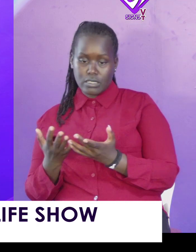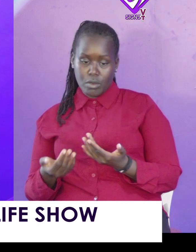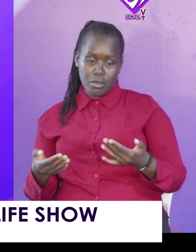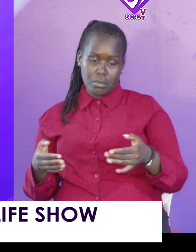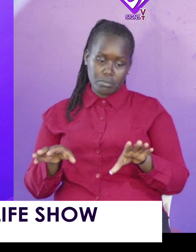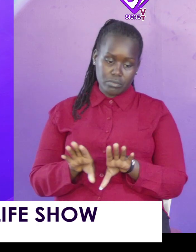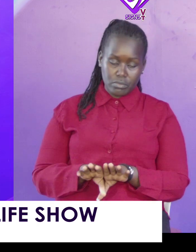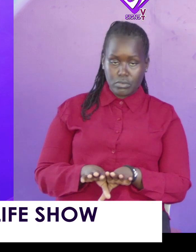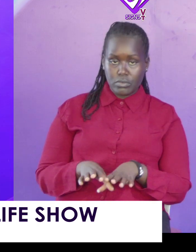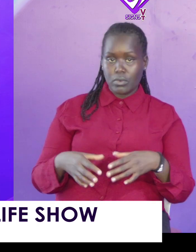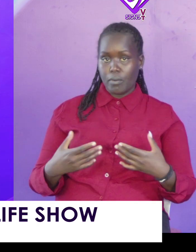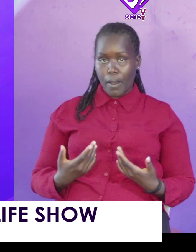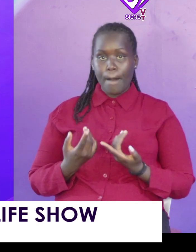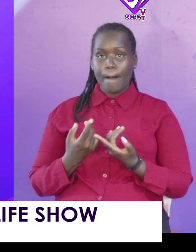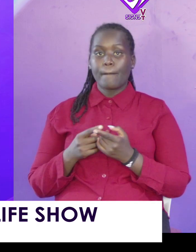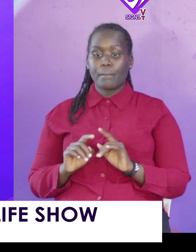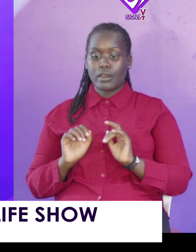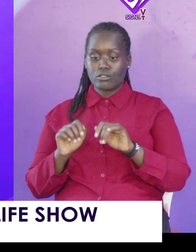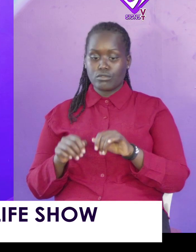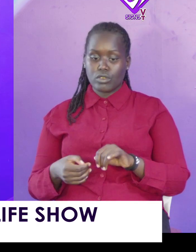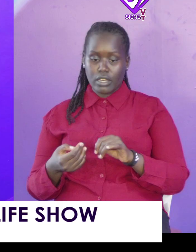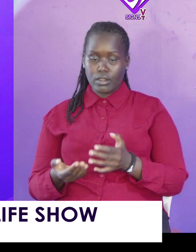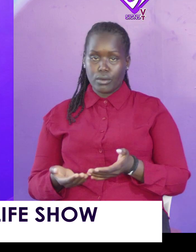down, but you can rise again.